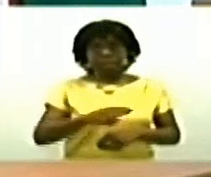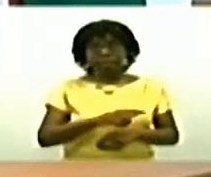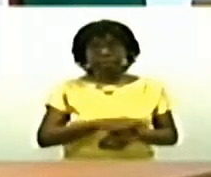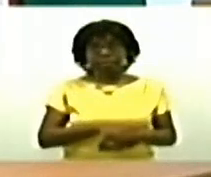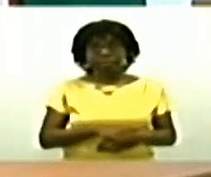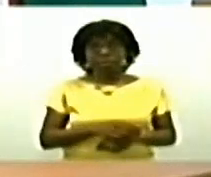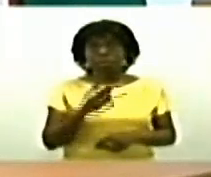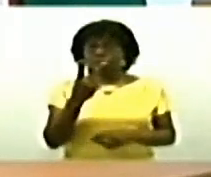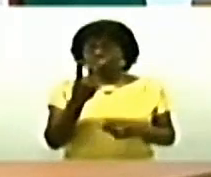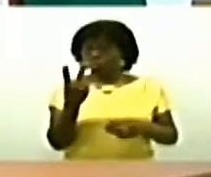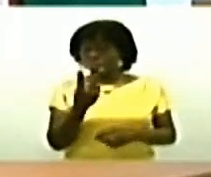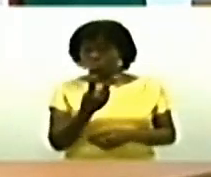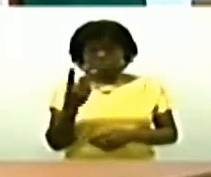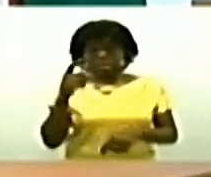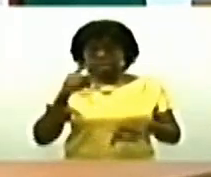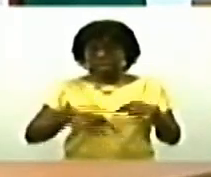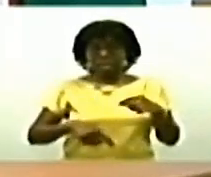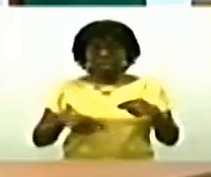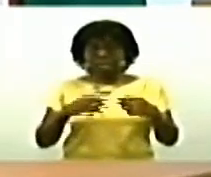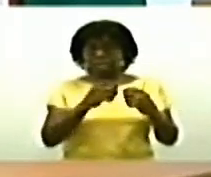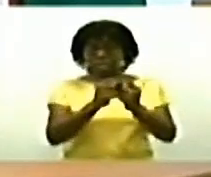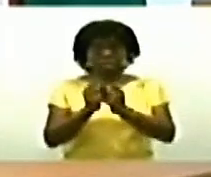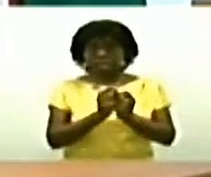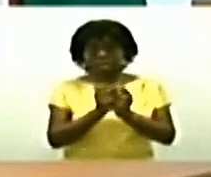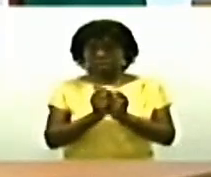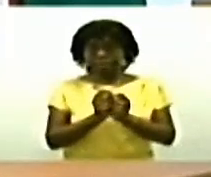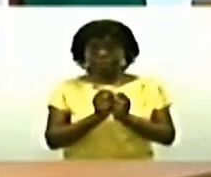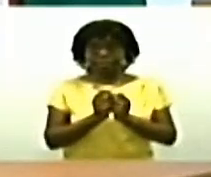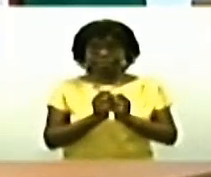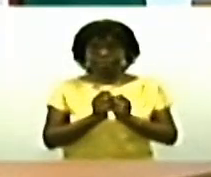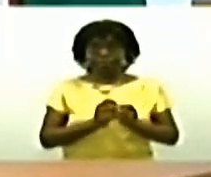things just don't go together.